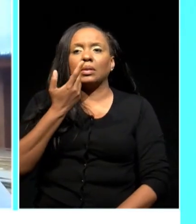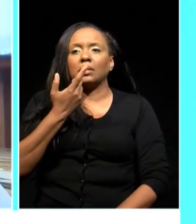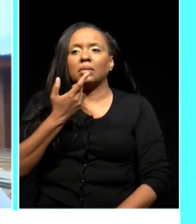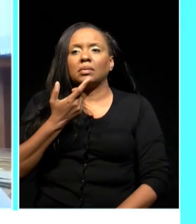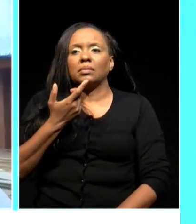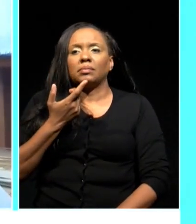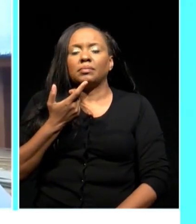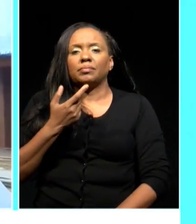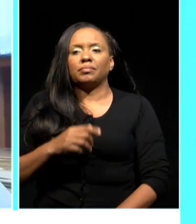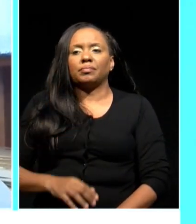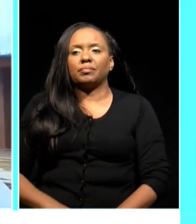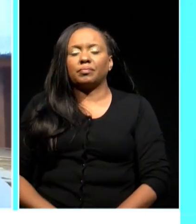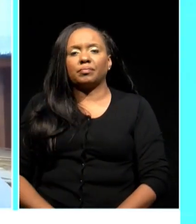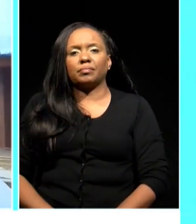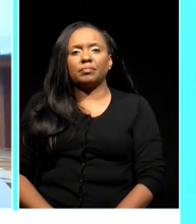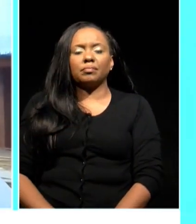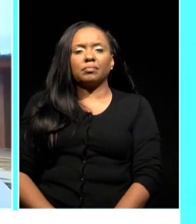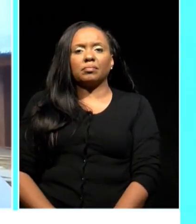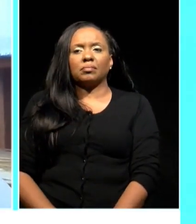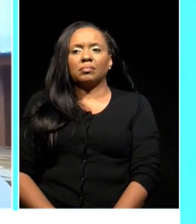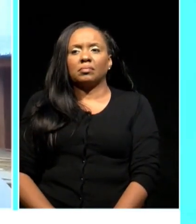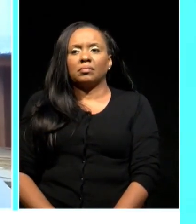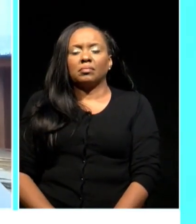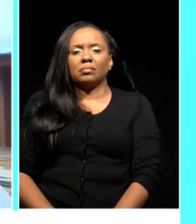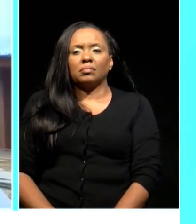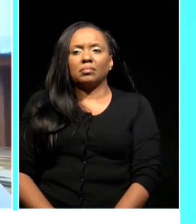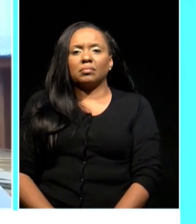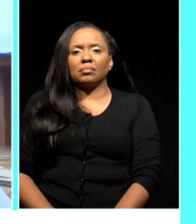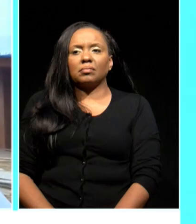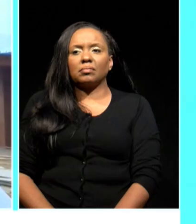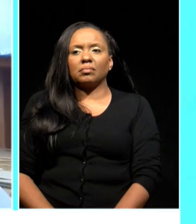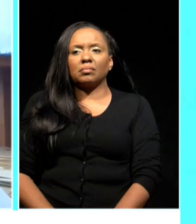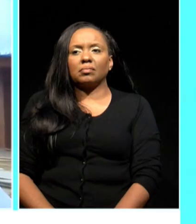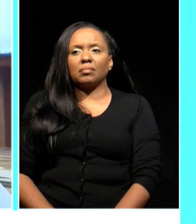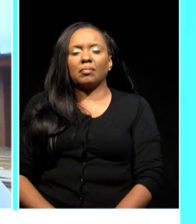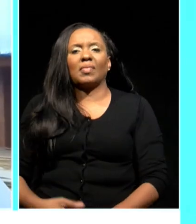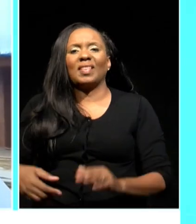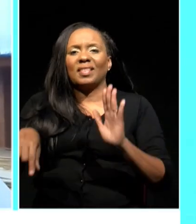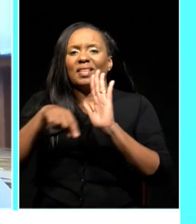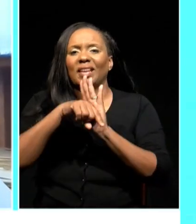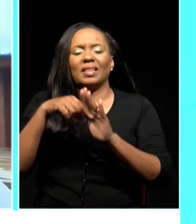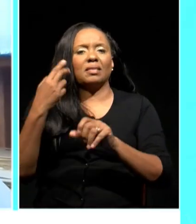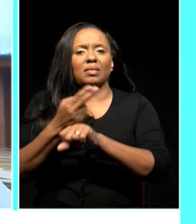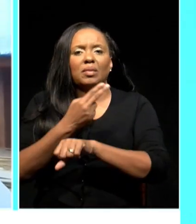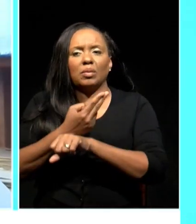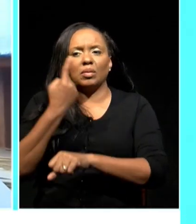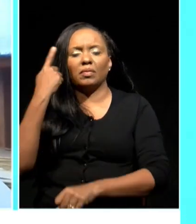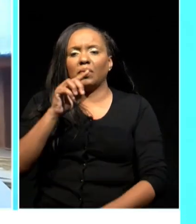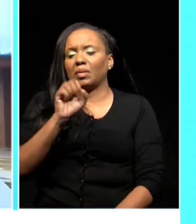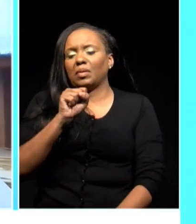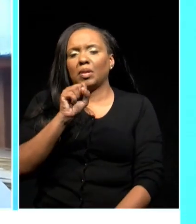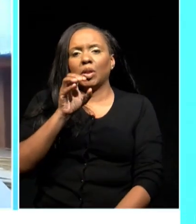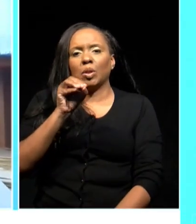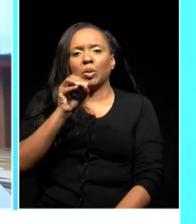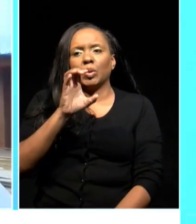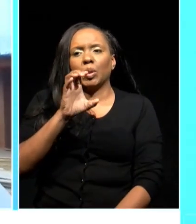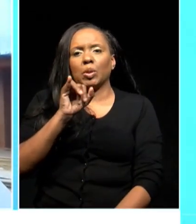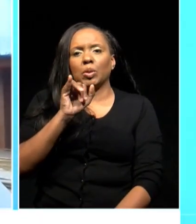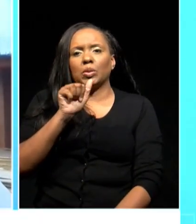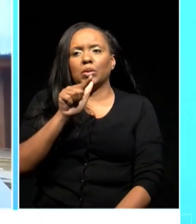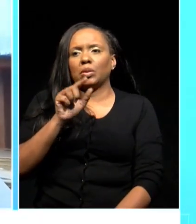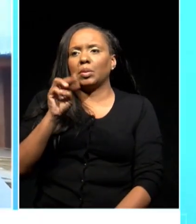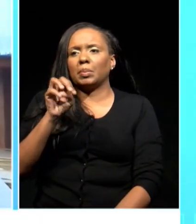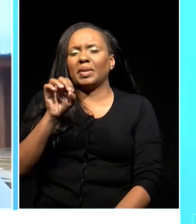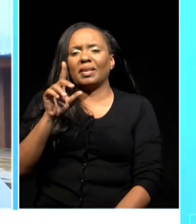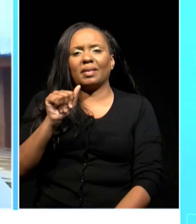and persistent problem of the negative use of social media, that is something that globally